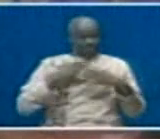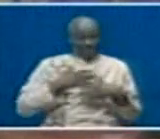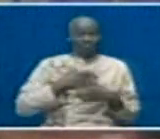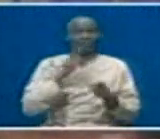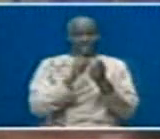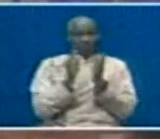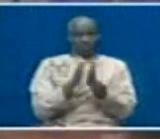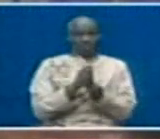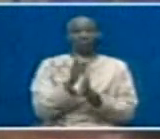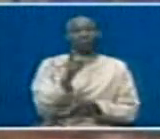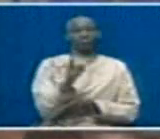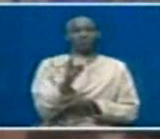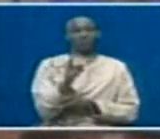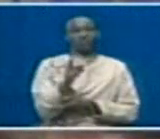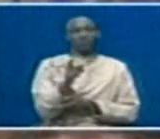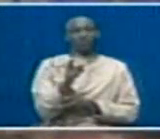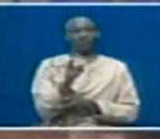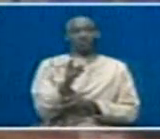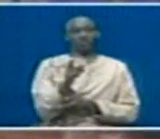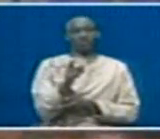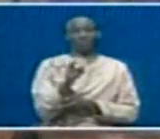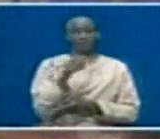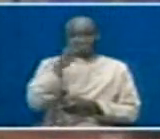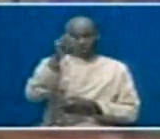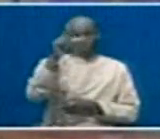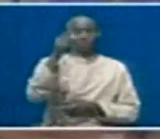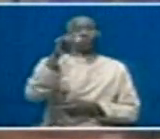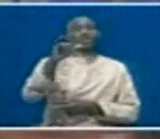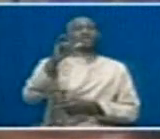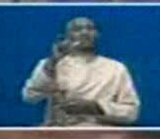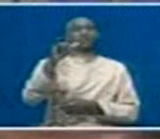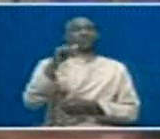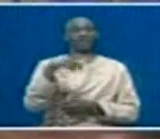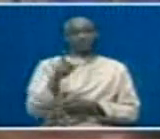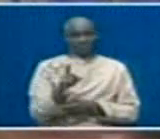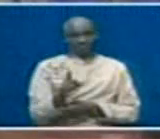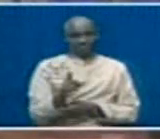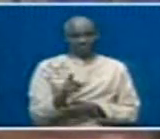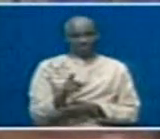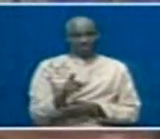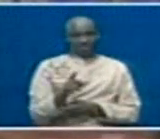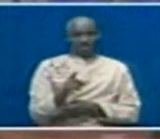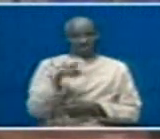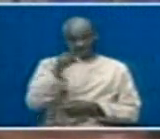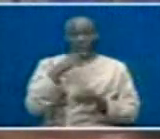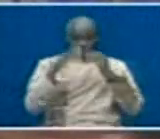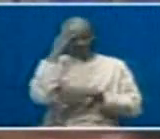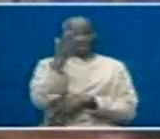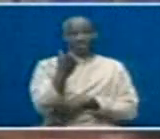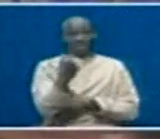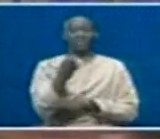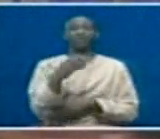in Manchester with Ali, was also Molly's time. Molly was at that time also at university,